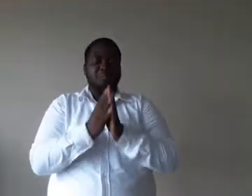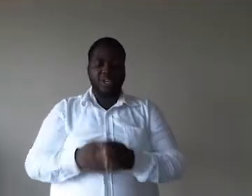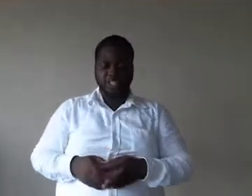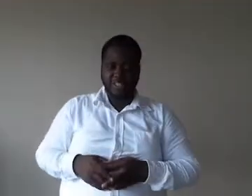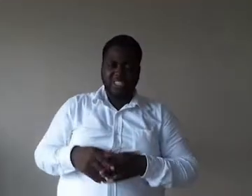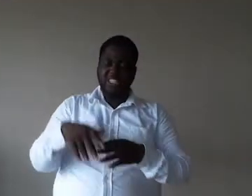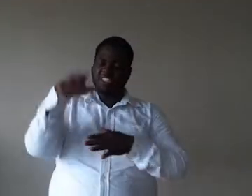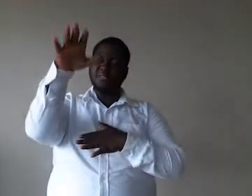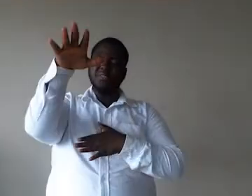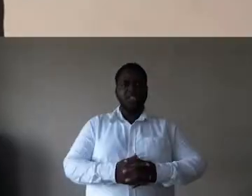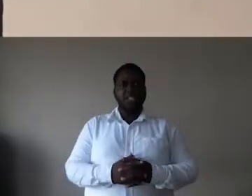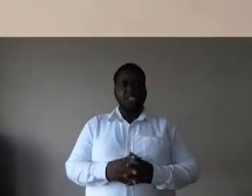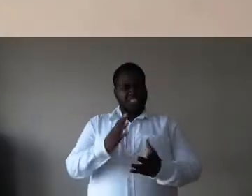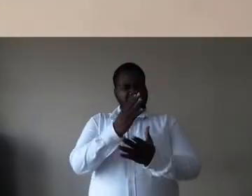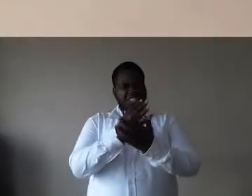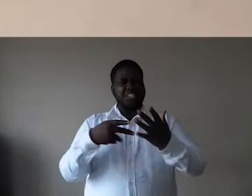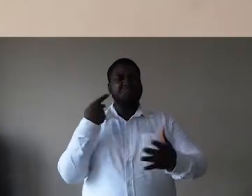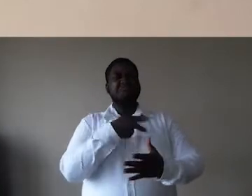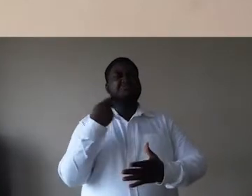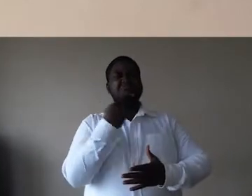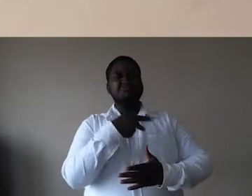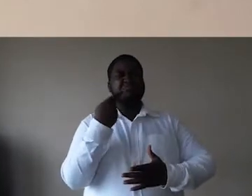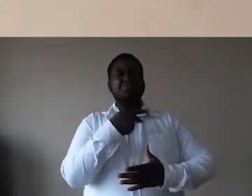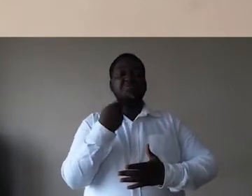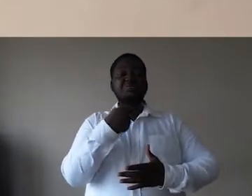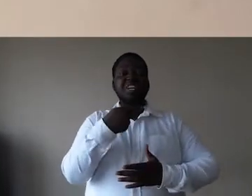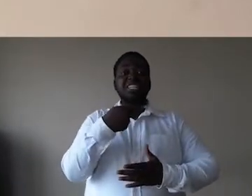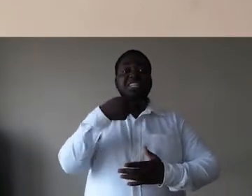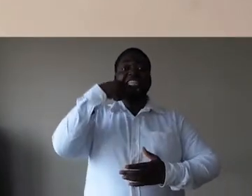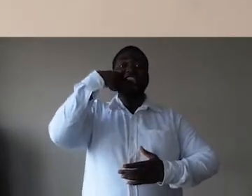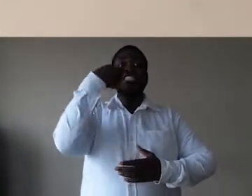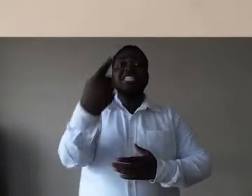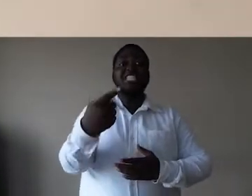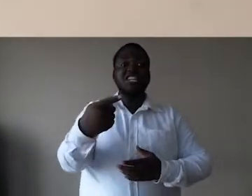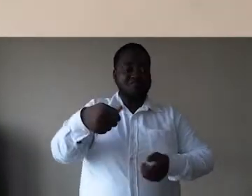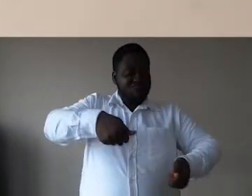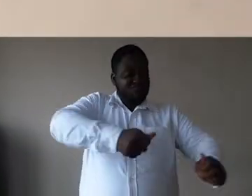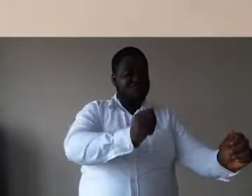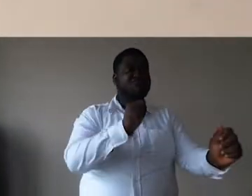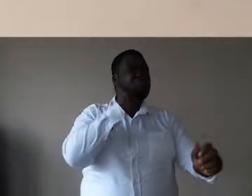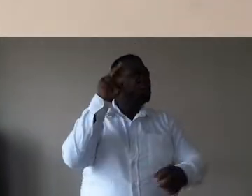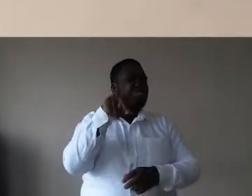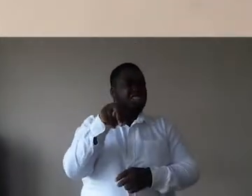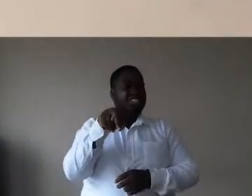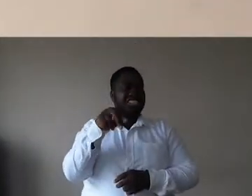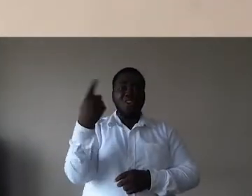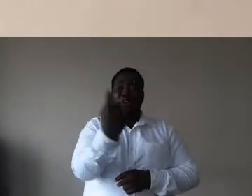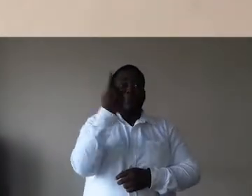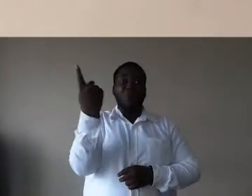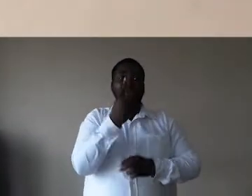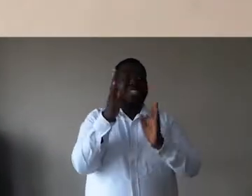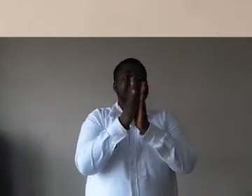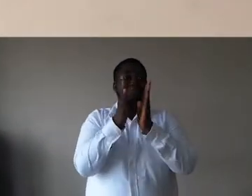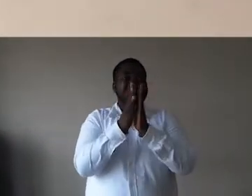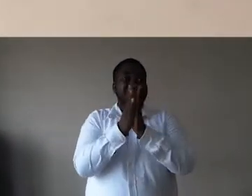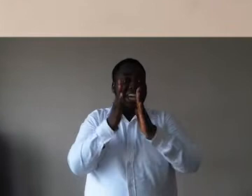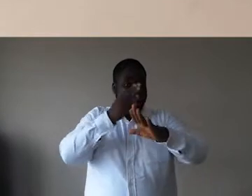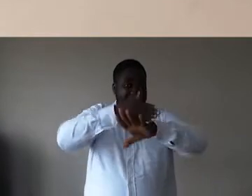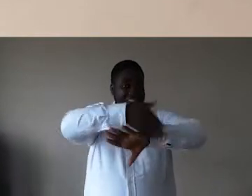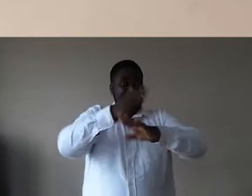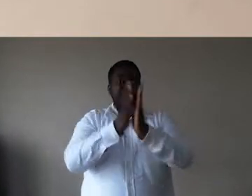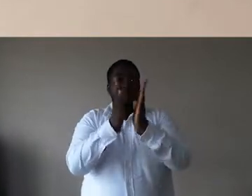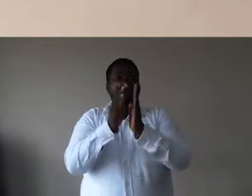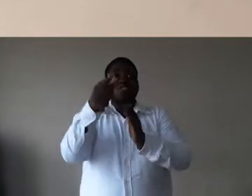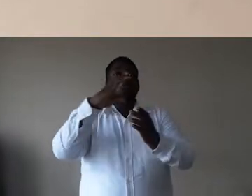tomorrow, another denomination will tell you, if you truly want to be saved, then you need to be baptized by immersion. And that immersion, you need to